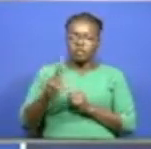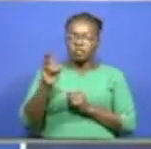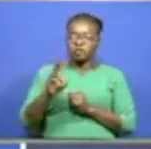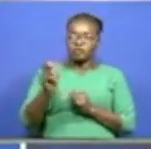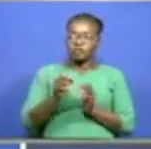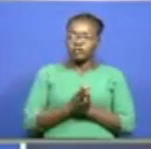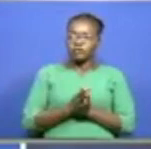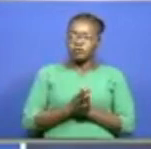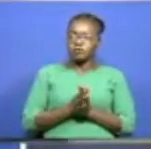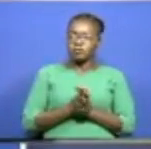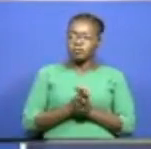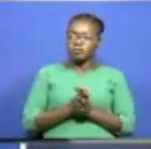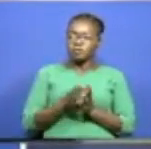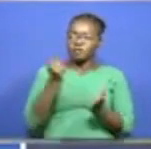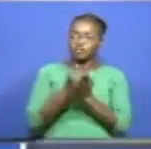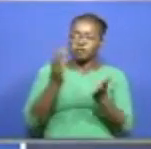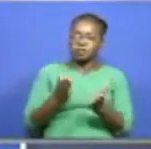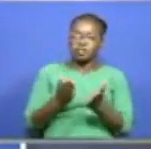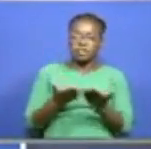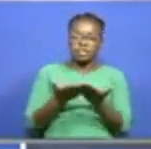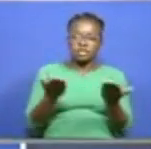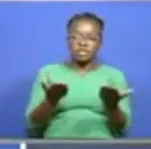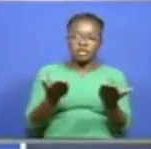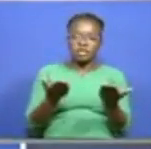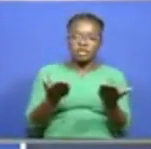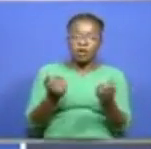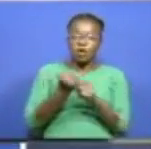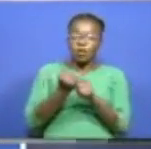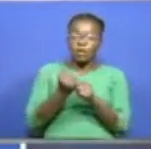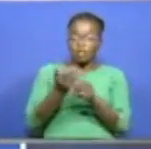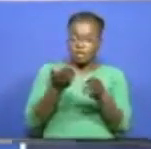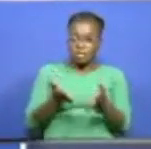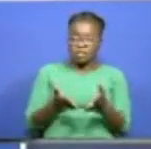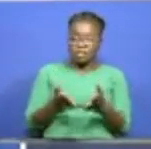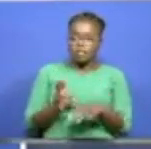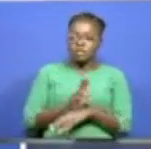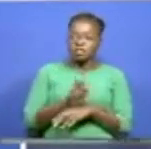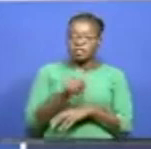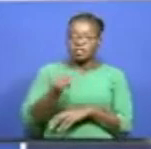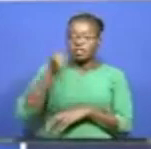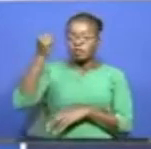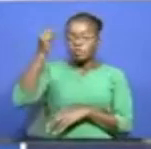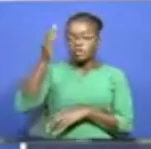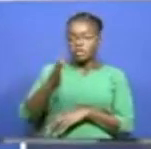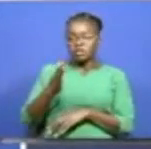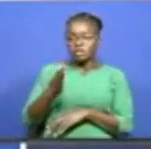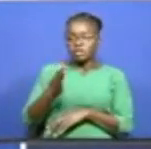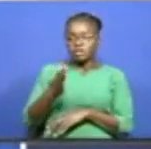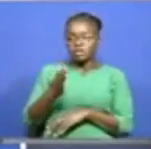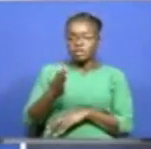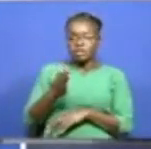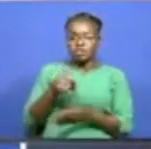there are officers working within this county assembly that are being used by other politicians to malign